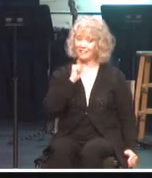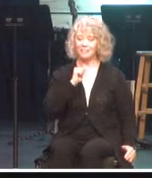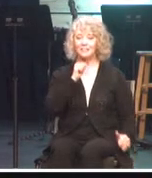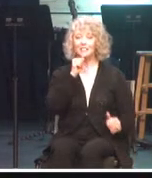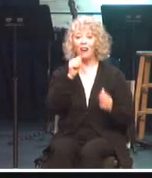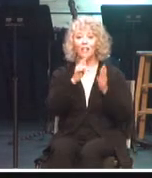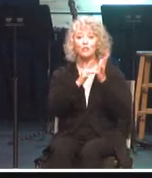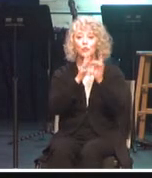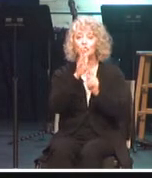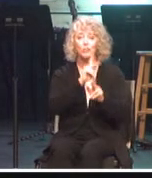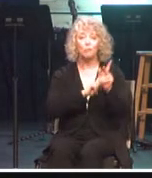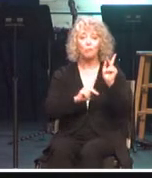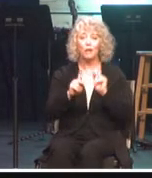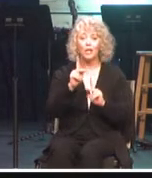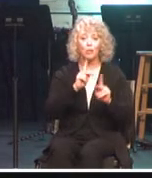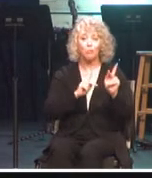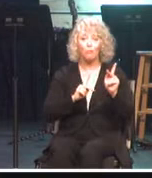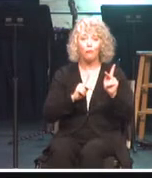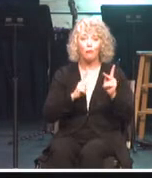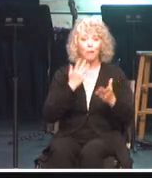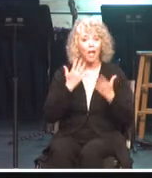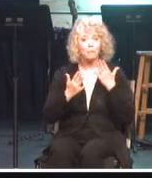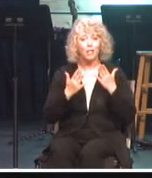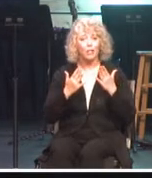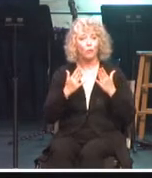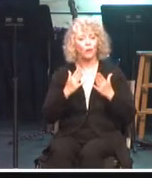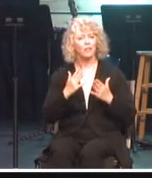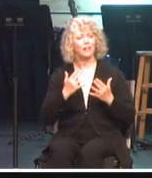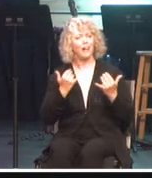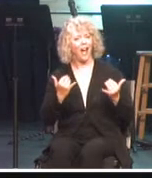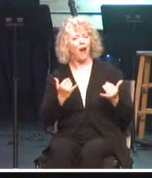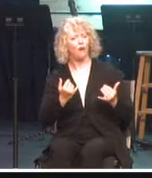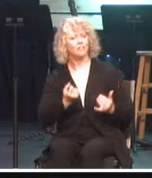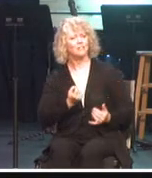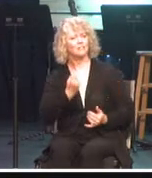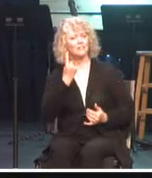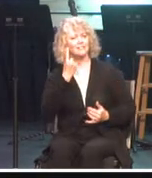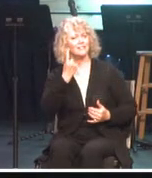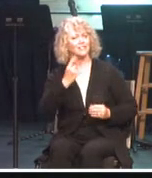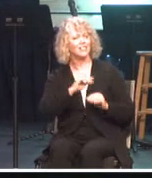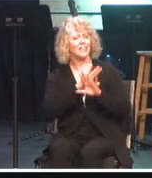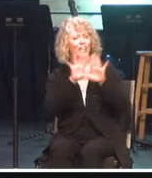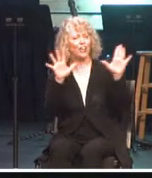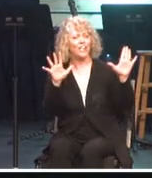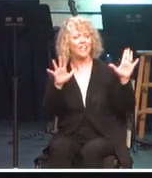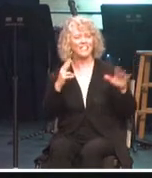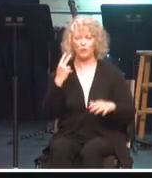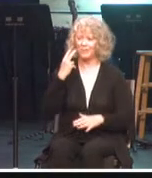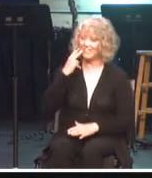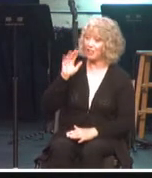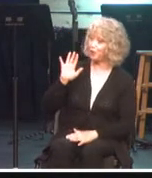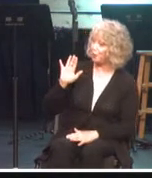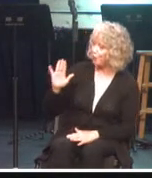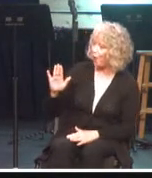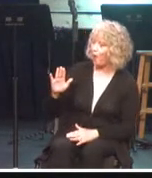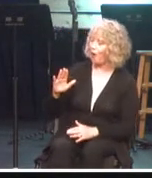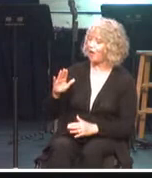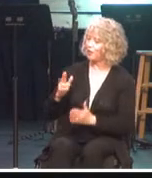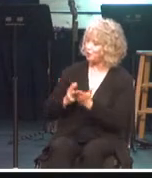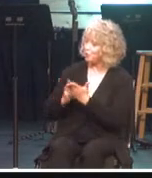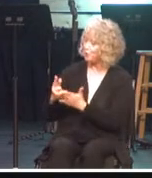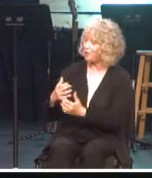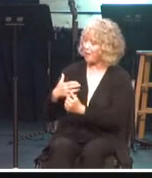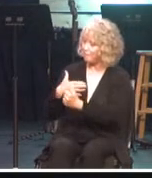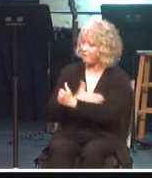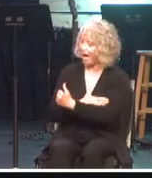non-Christians might have less trouble comprehending its message, for they would see its truth and power exuding from believers